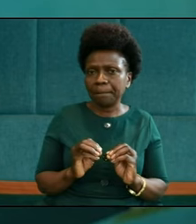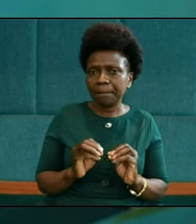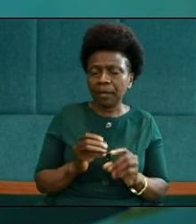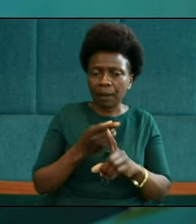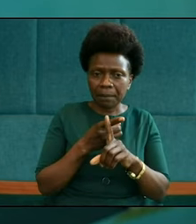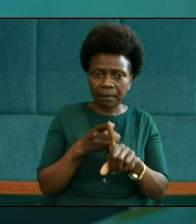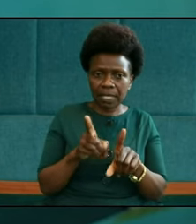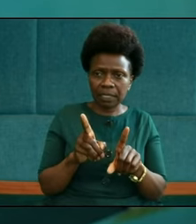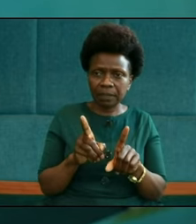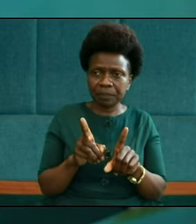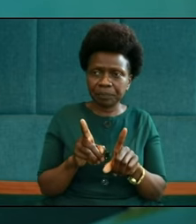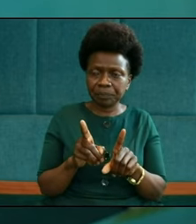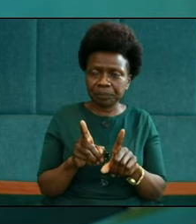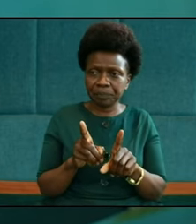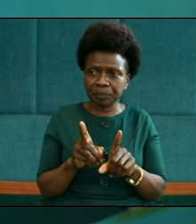But he has